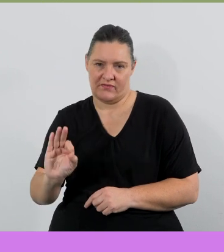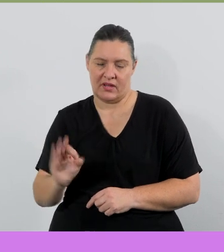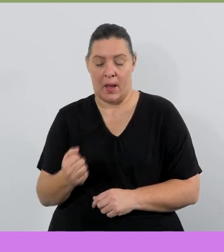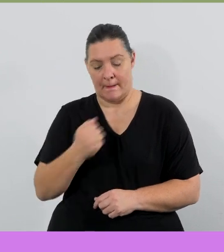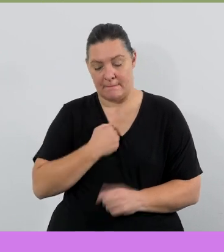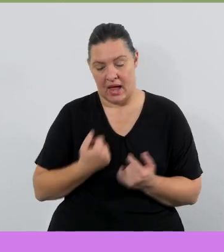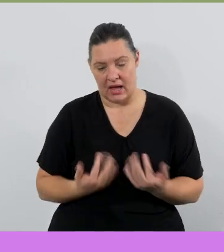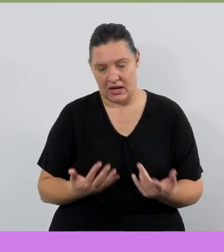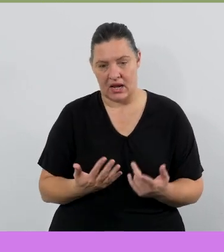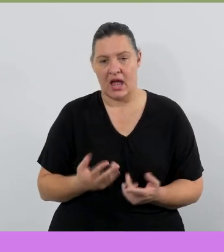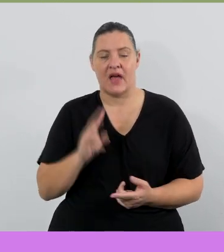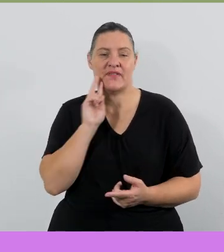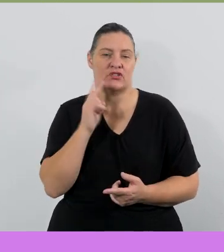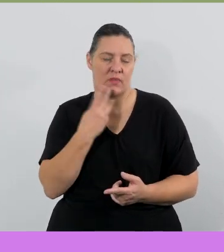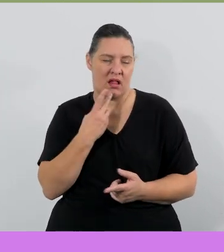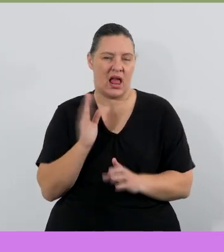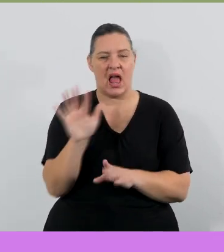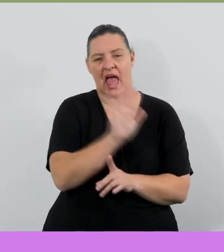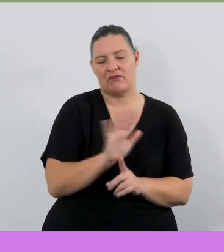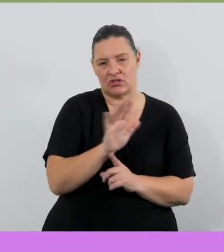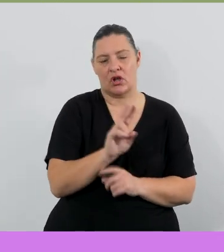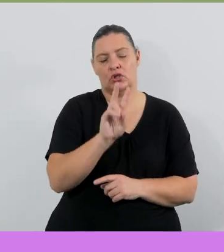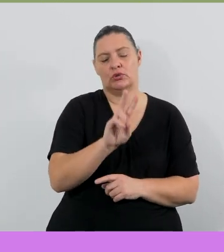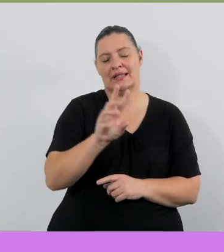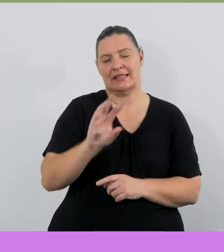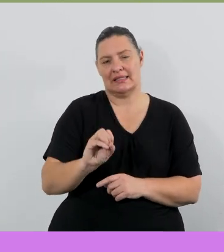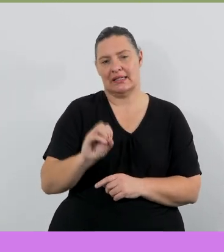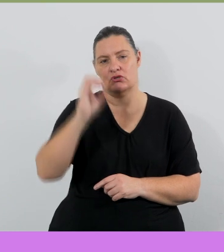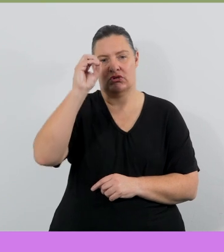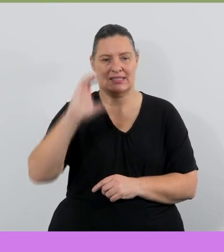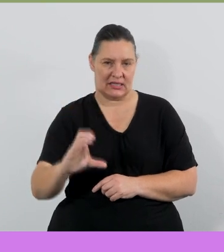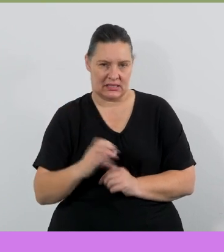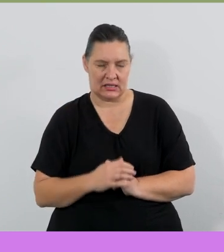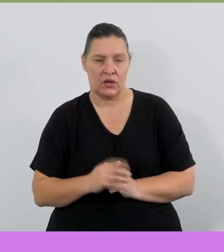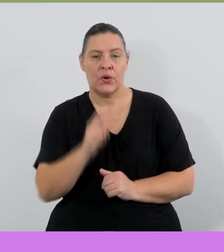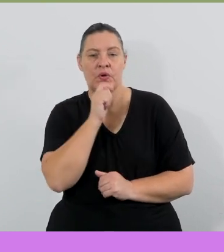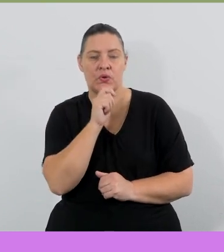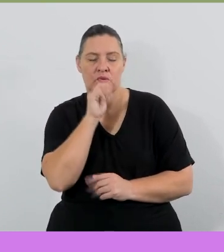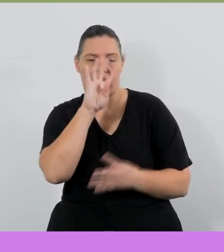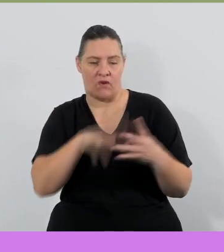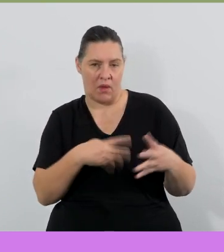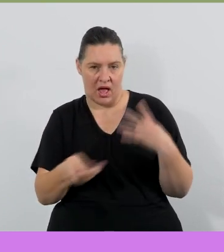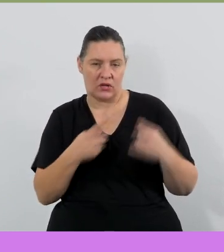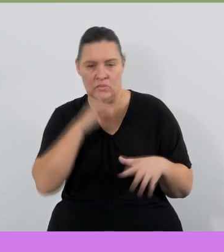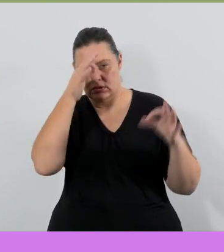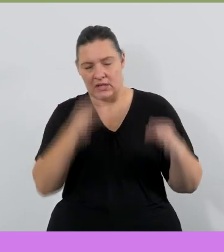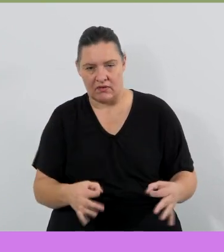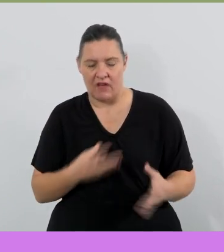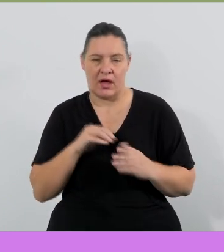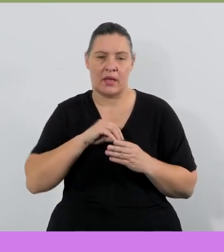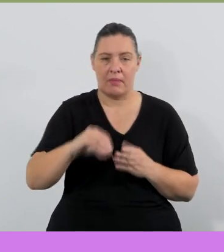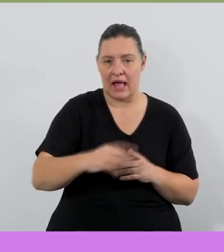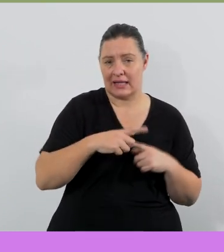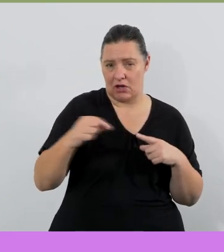my garden, vegetable patch has an average temperature of 20 degrees Celsius. Use the formula below to determine if I should